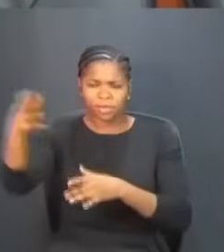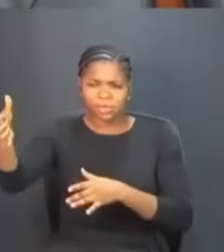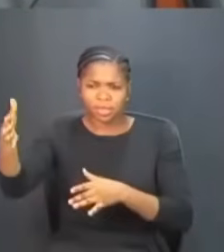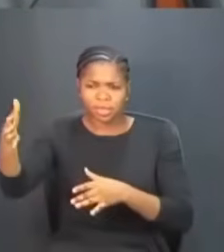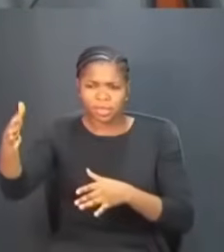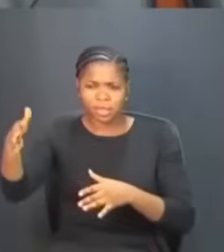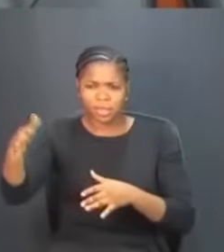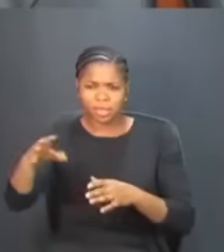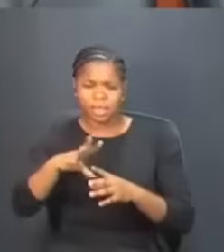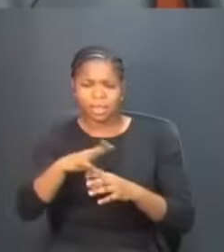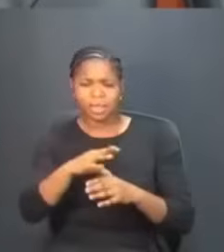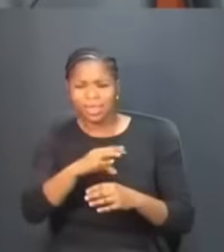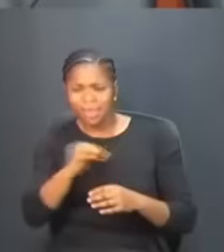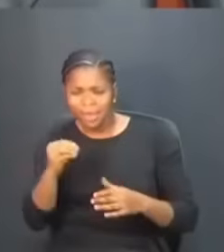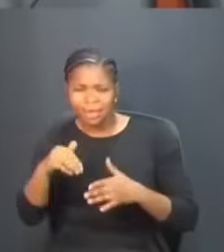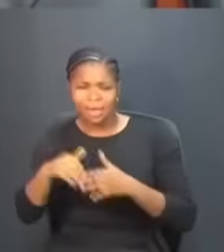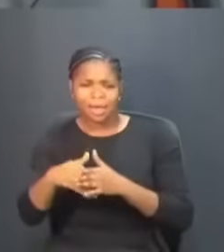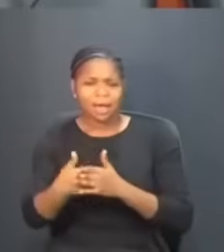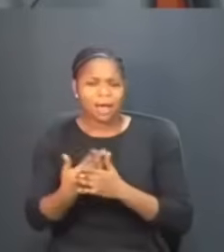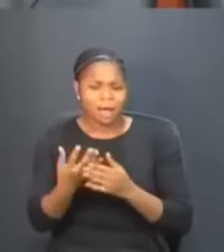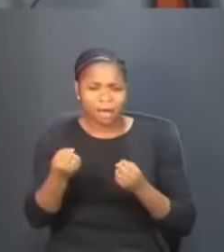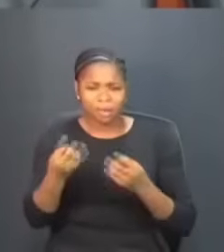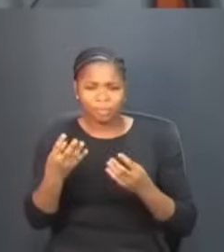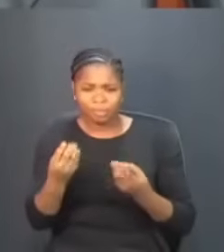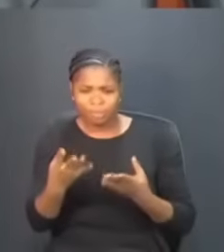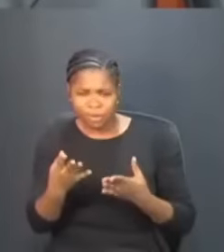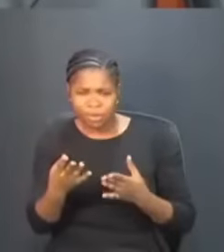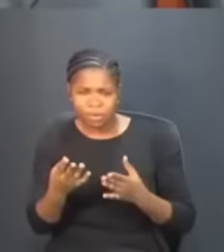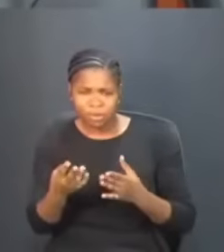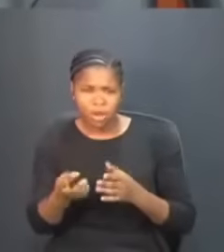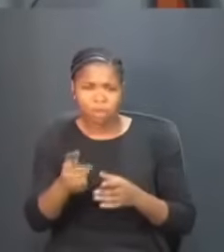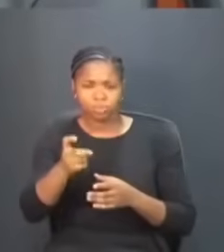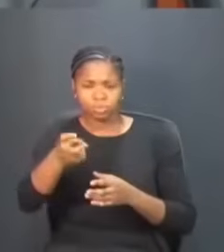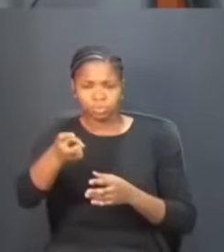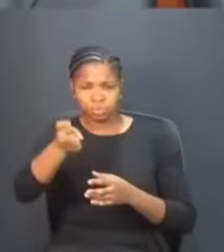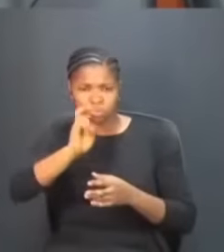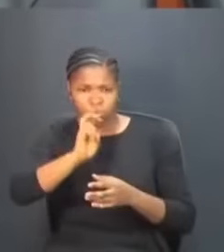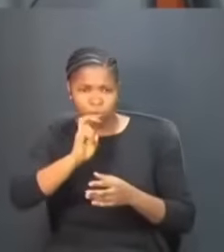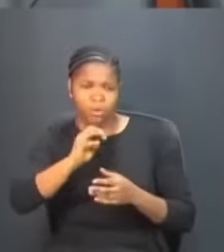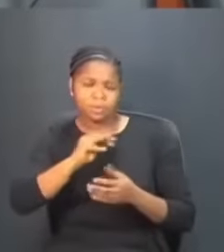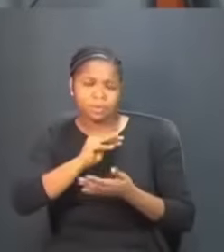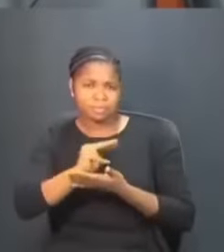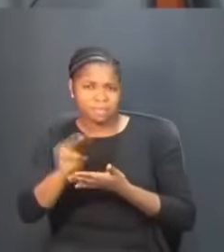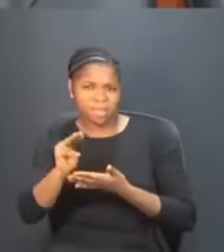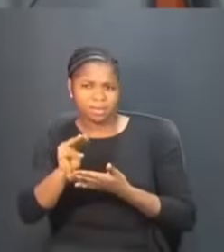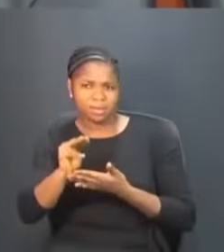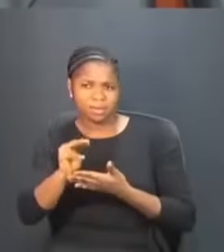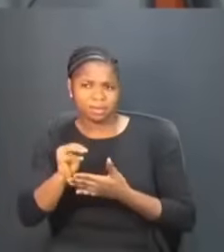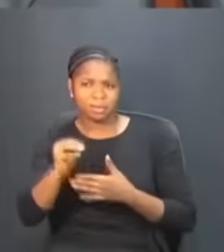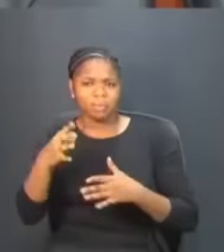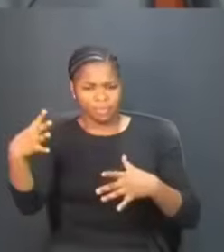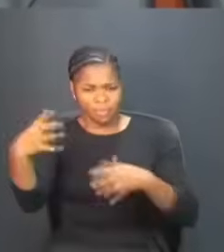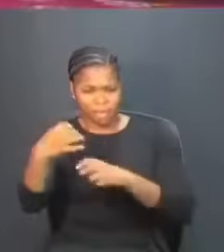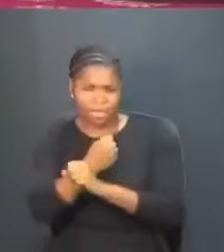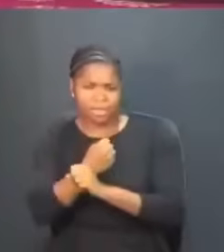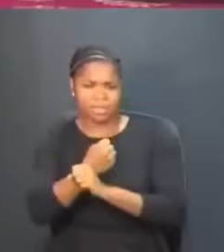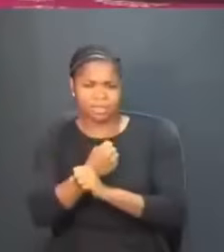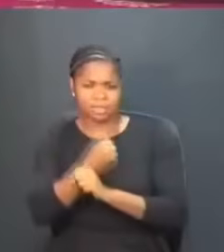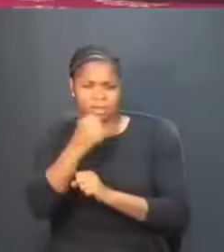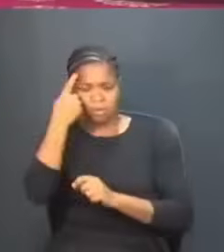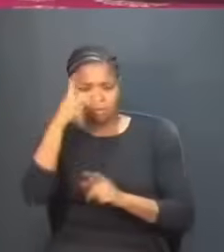will be able to take away from the farmers, yes, so that the farmers Minister. can work this year. Minister, you have the floor.